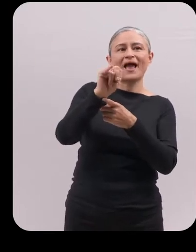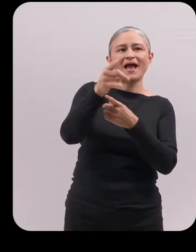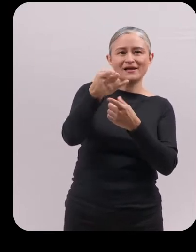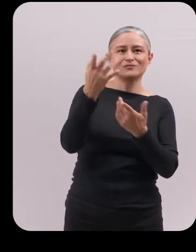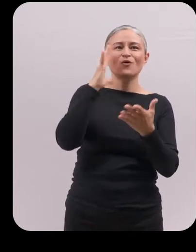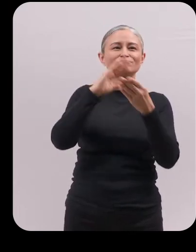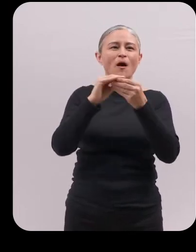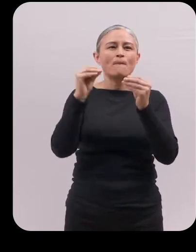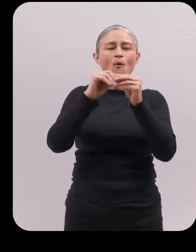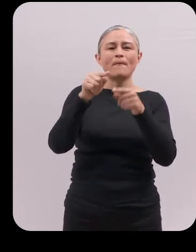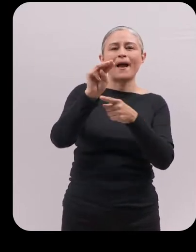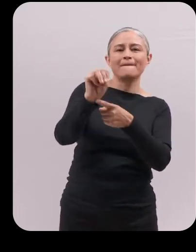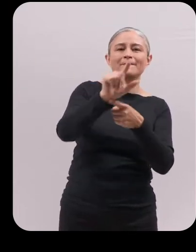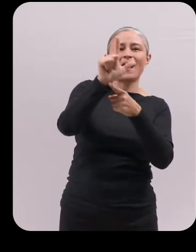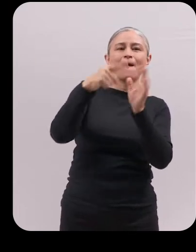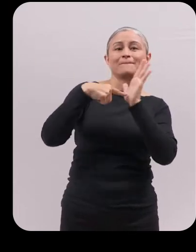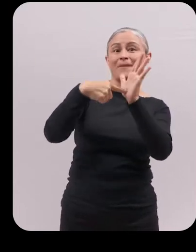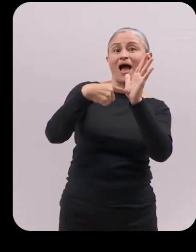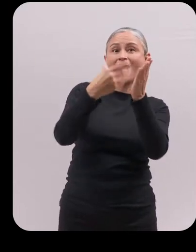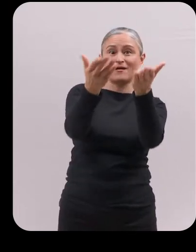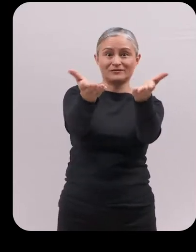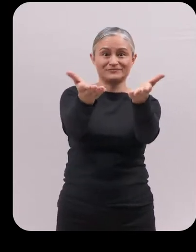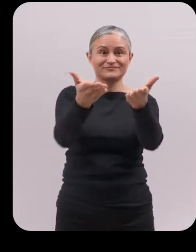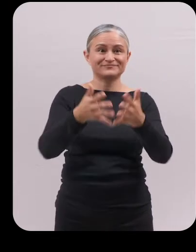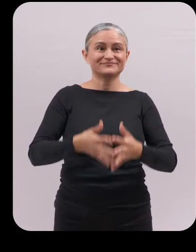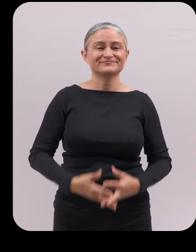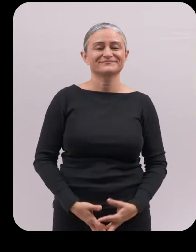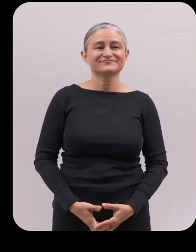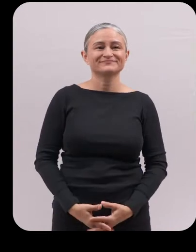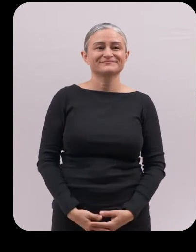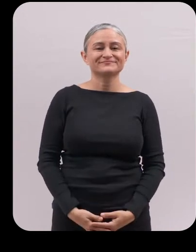talk about our ML models.